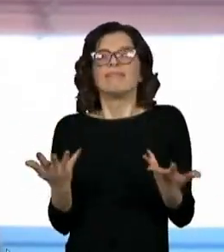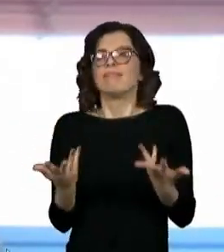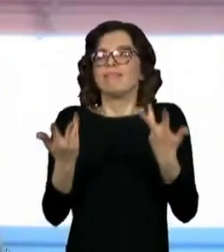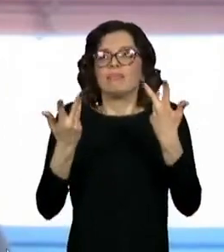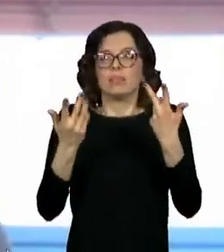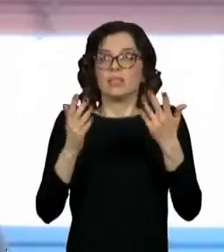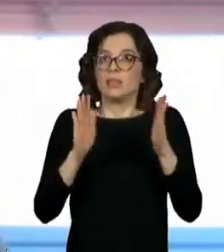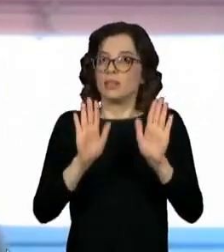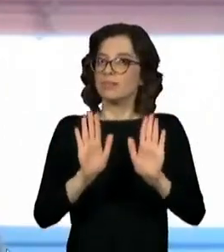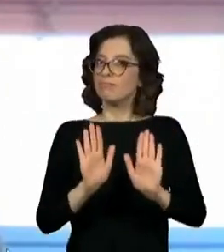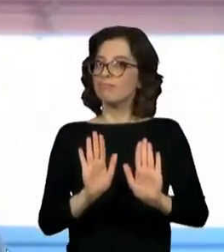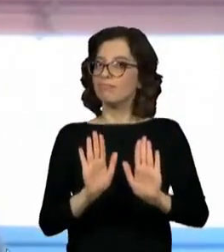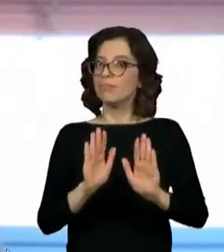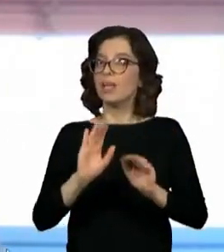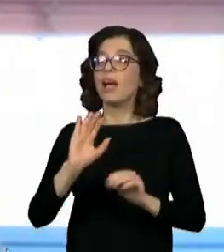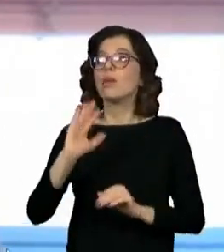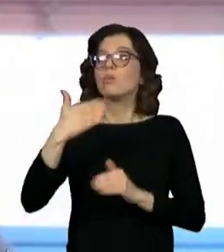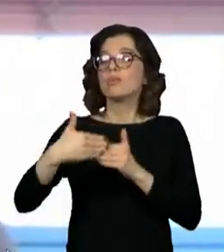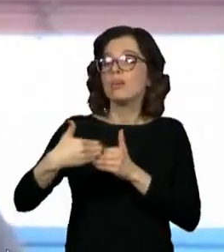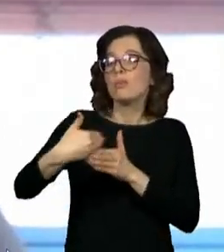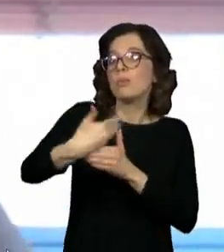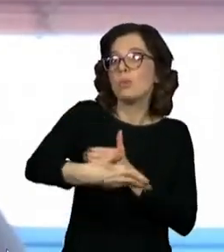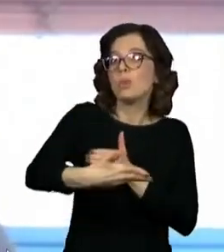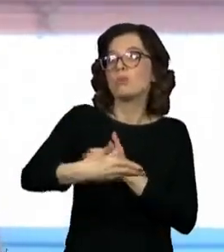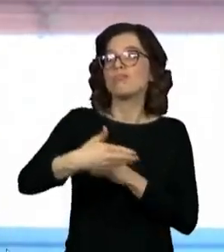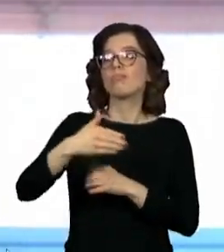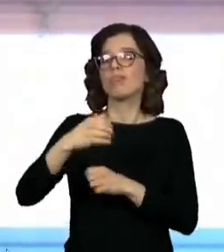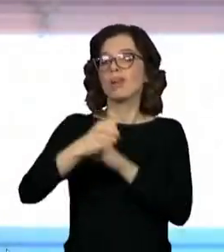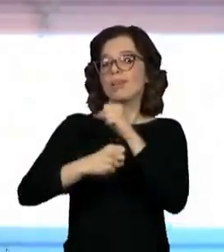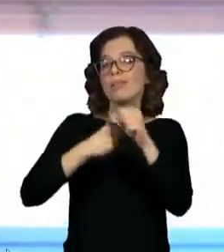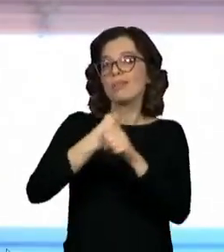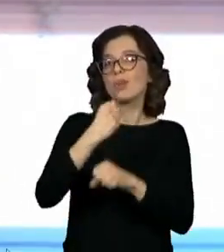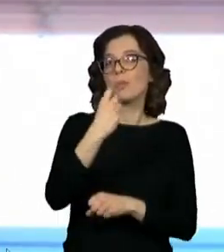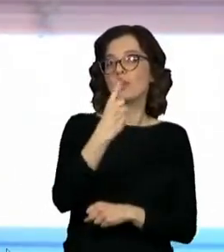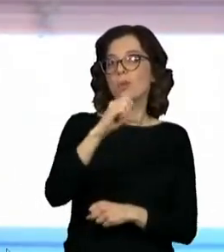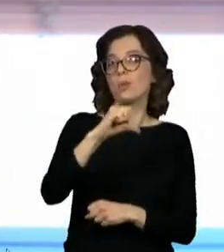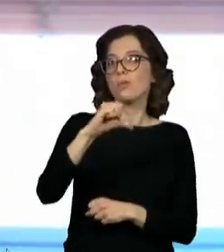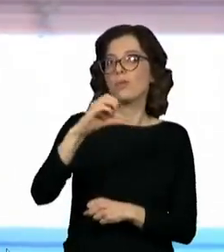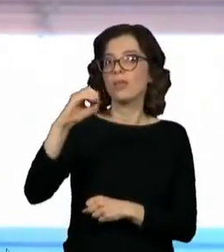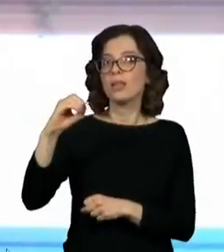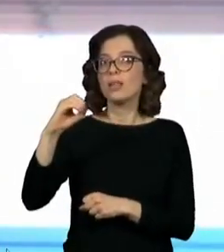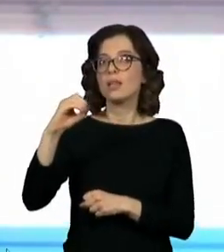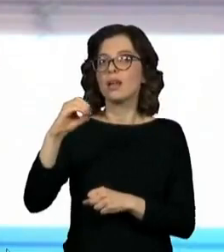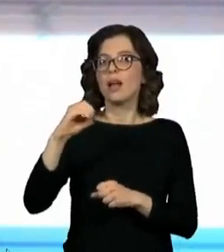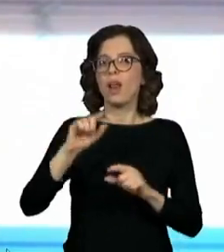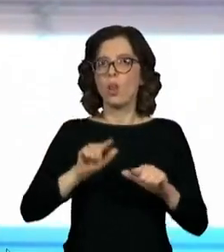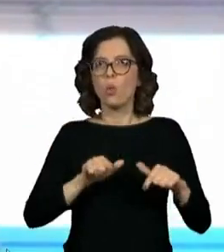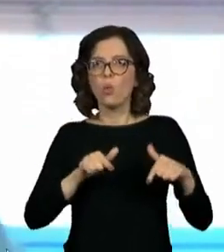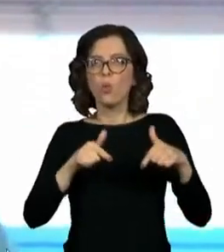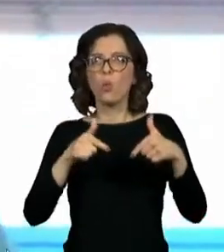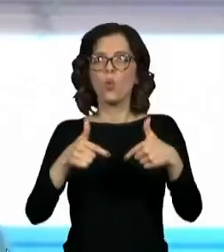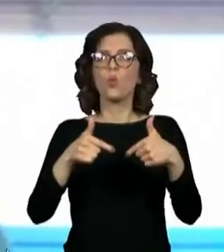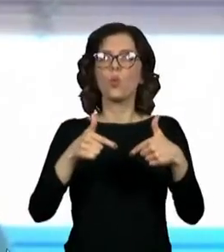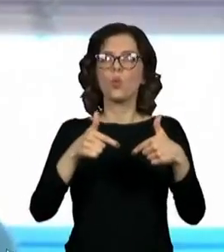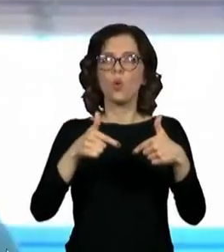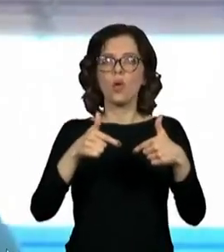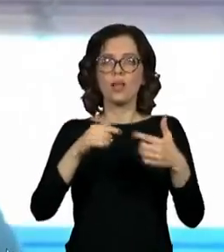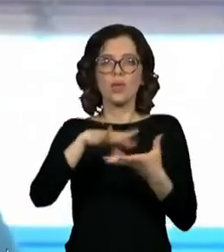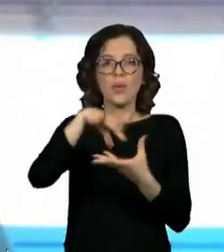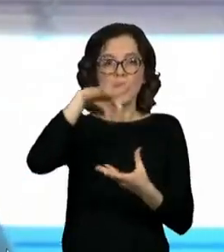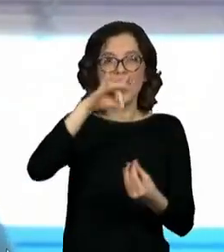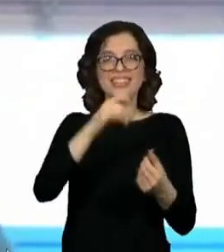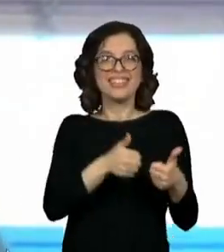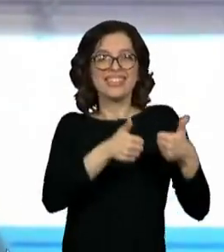wrong. Both before the 1990s and since the 1990s, there has been a struggle between